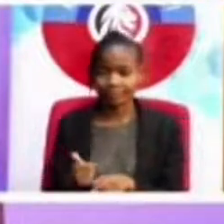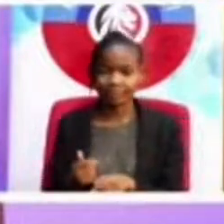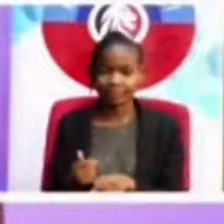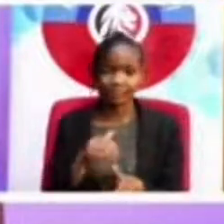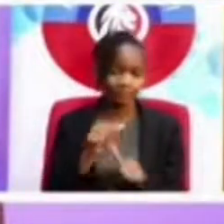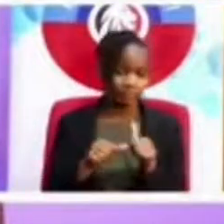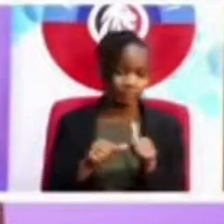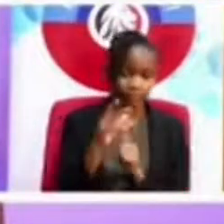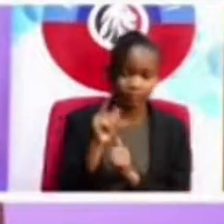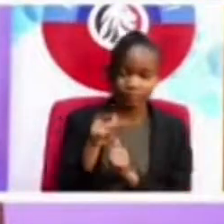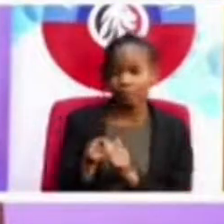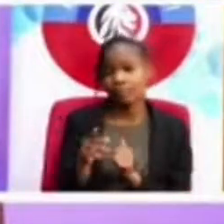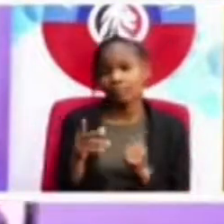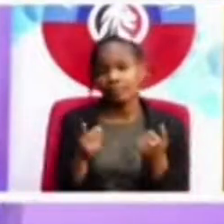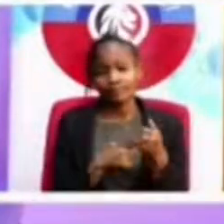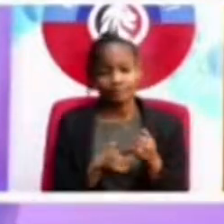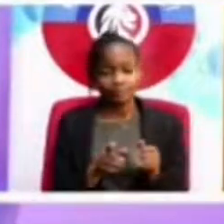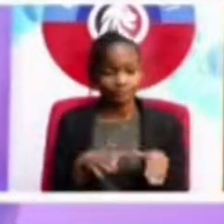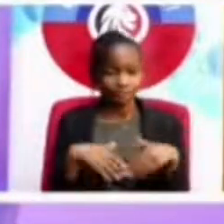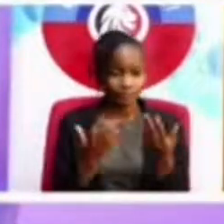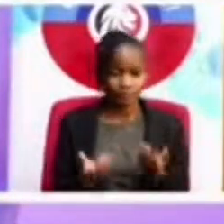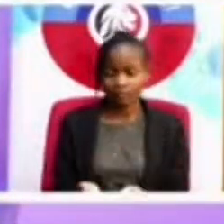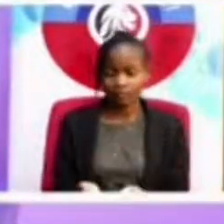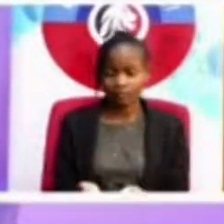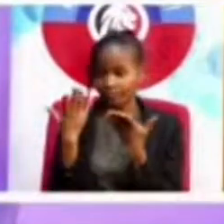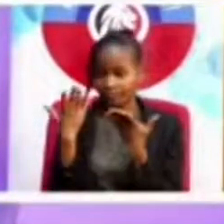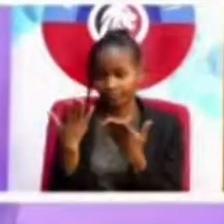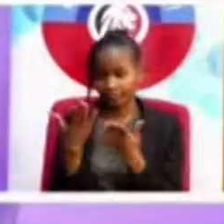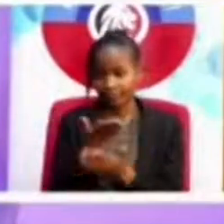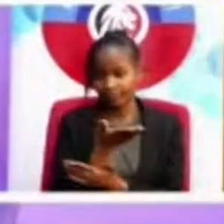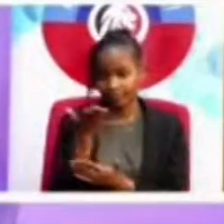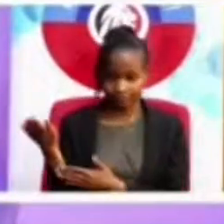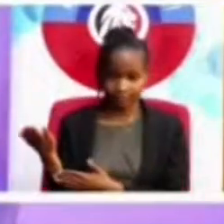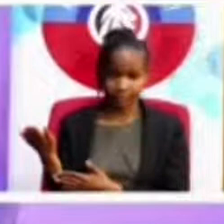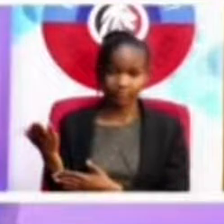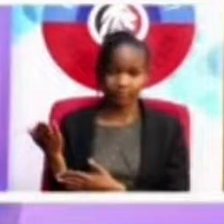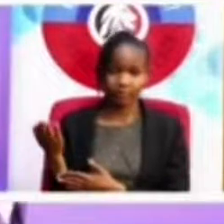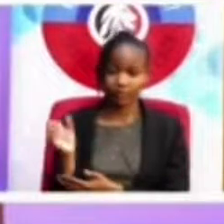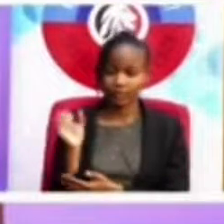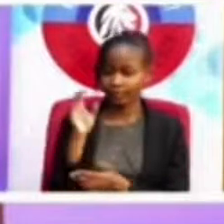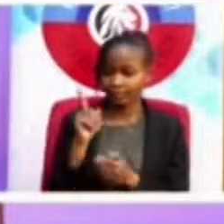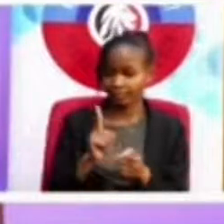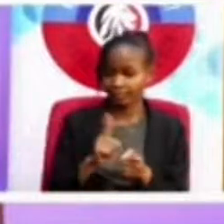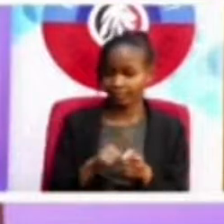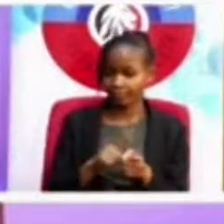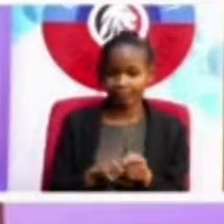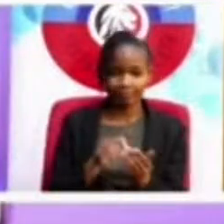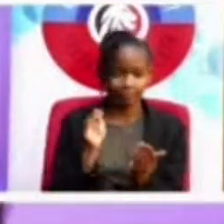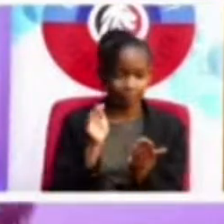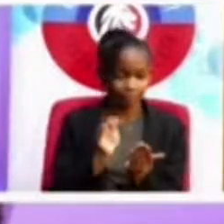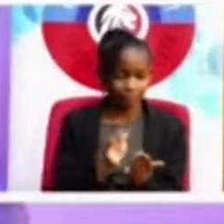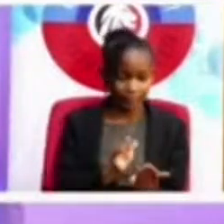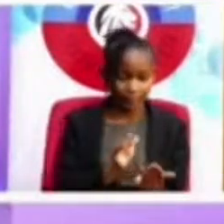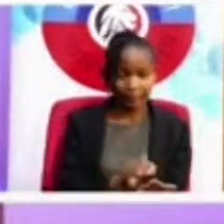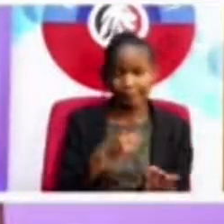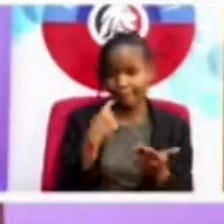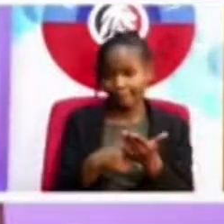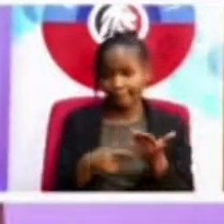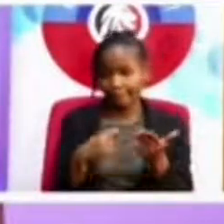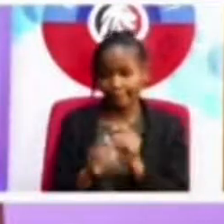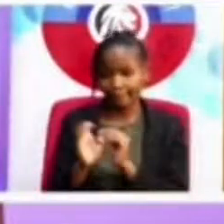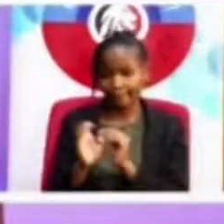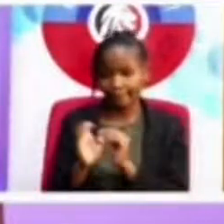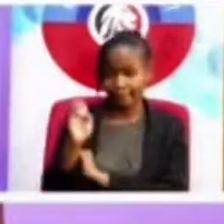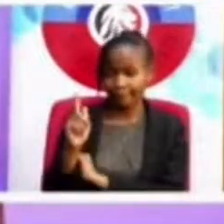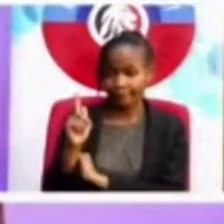a lot out there. So when we minimize, when we reduce the tax expenditure, then